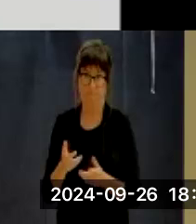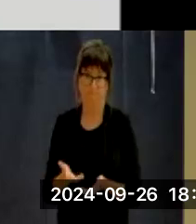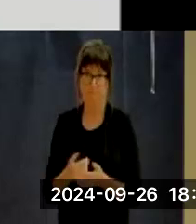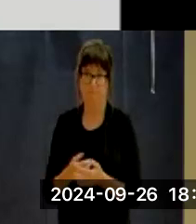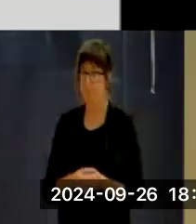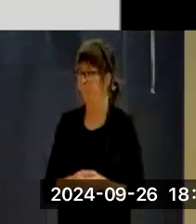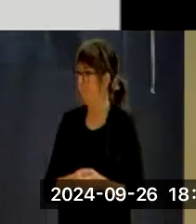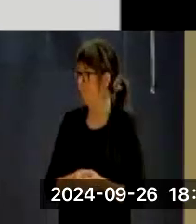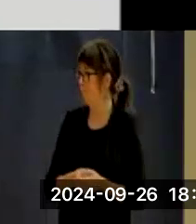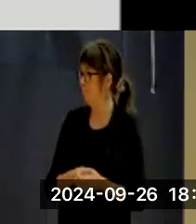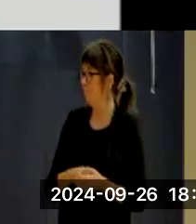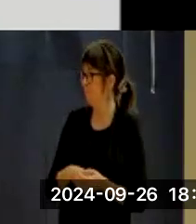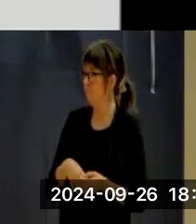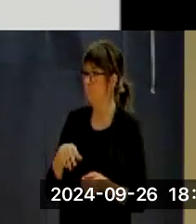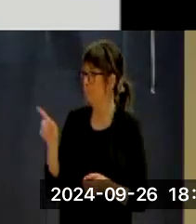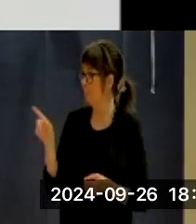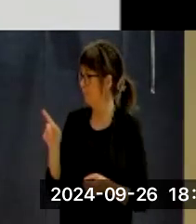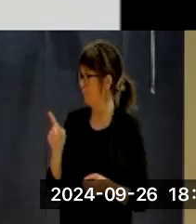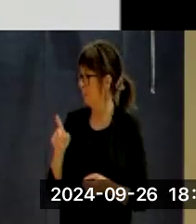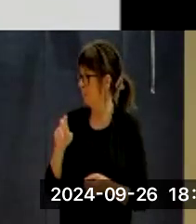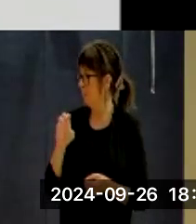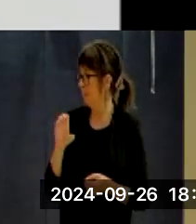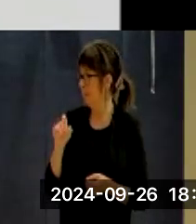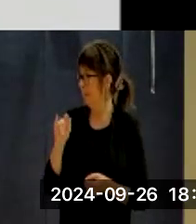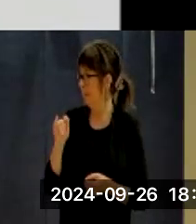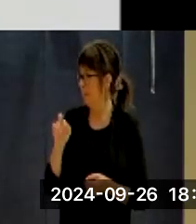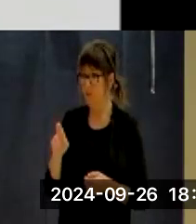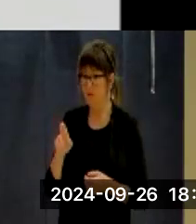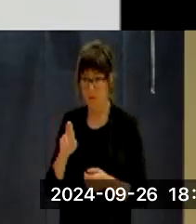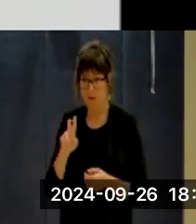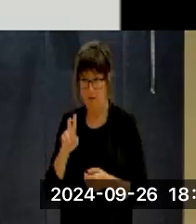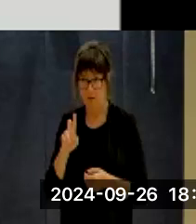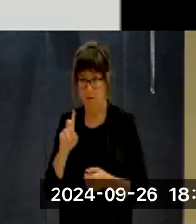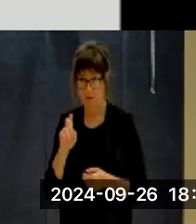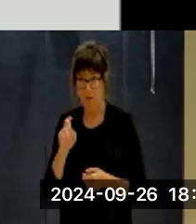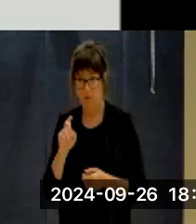I don't know if that's a question one of our speakers wanted to take.